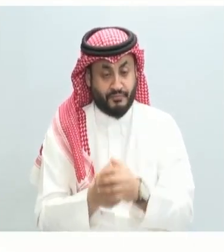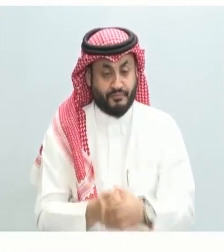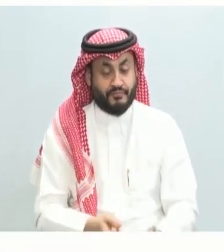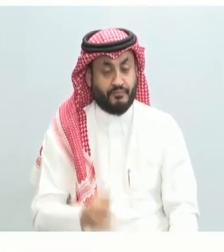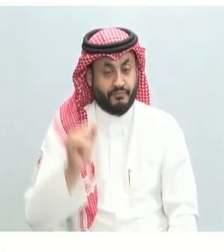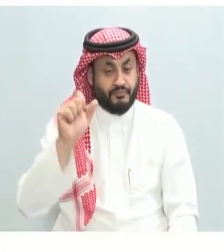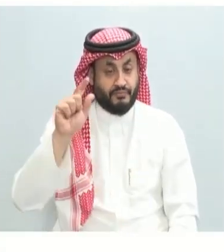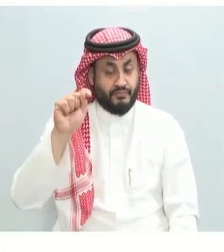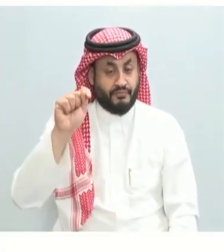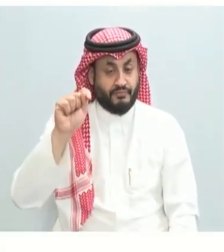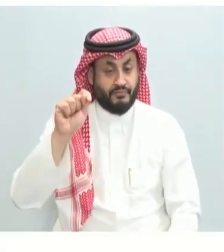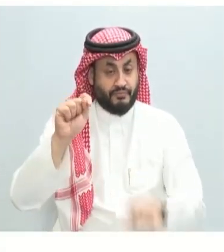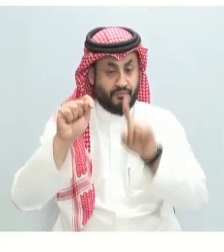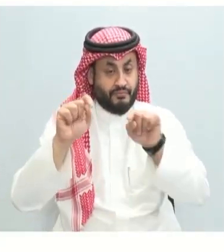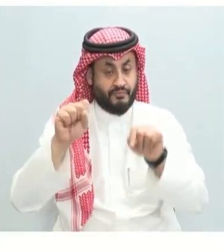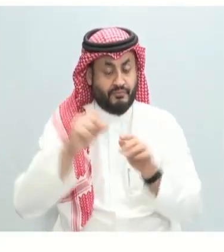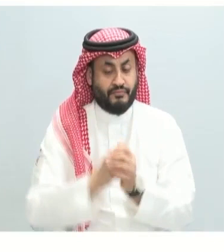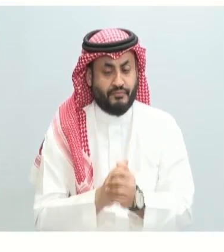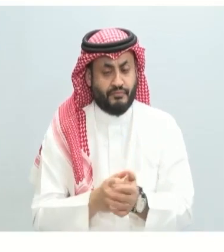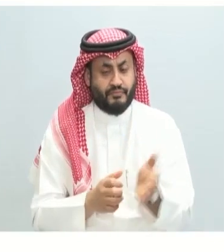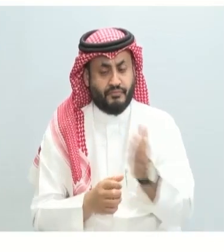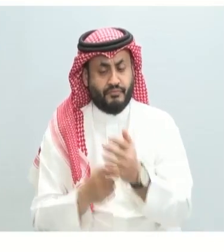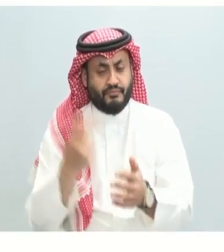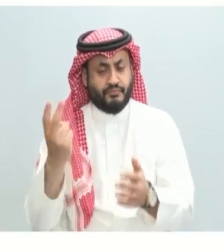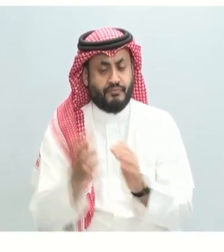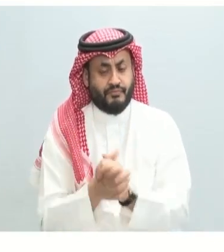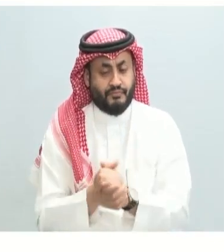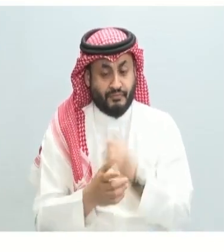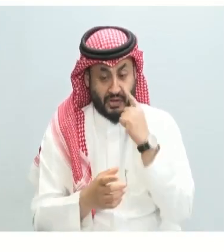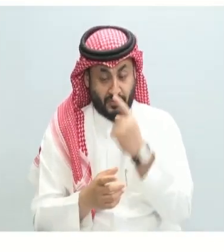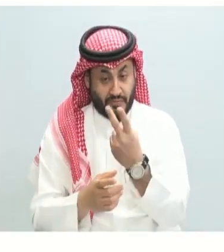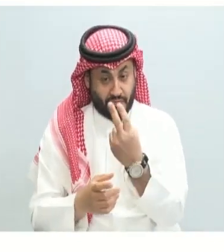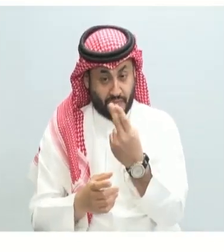a comic book. Now let's try the other question.